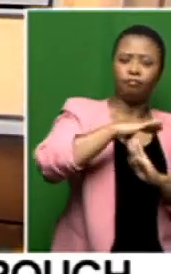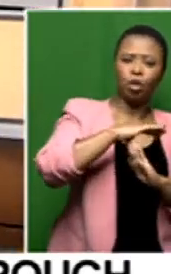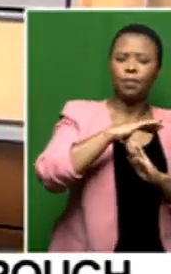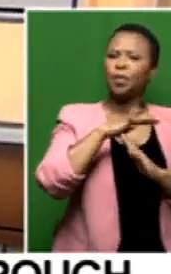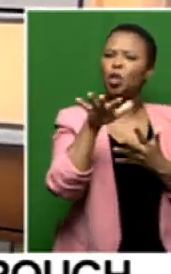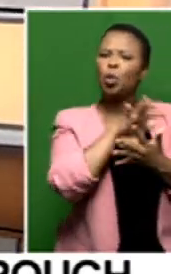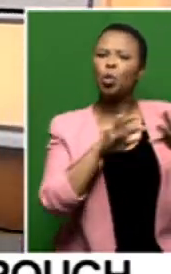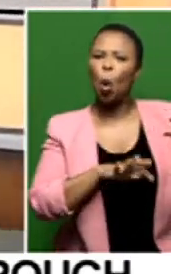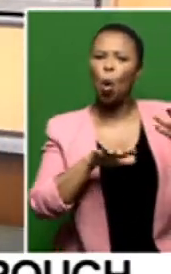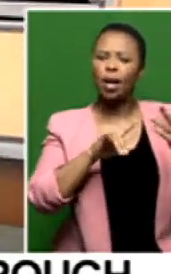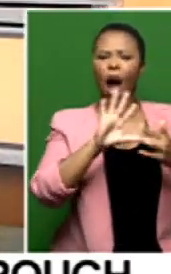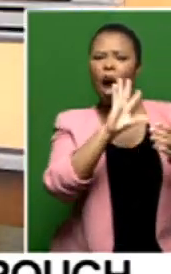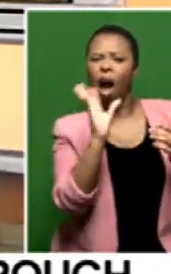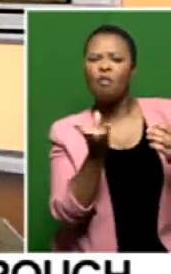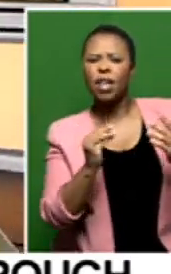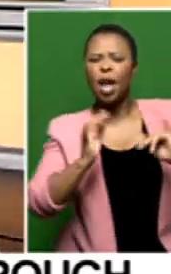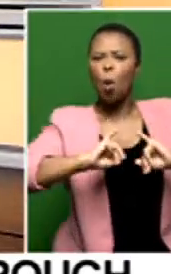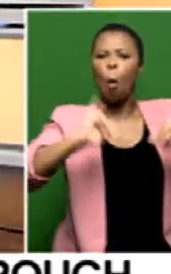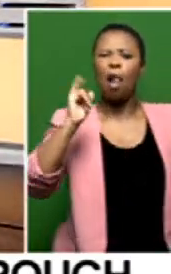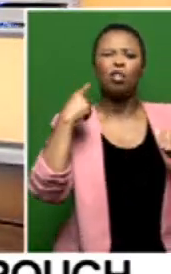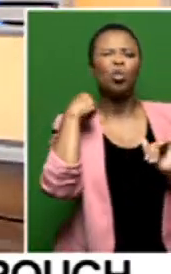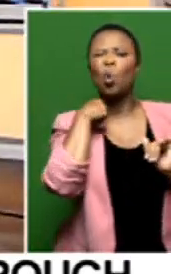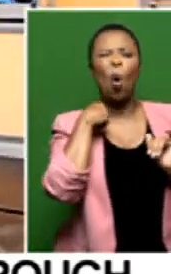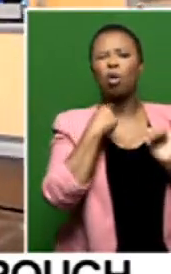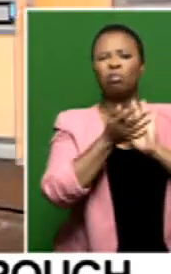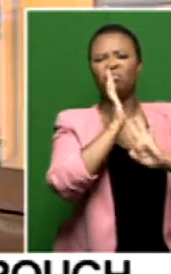tell about African wild dogs.